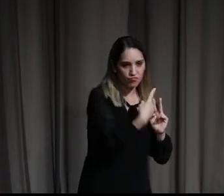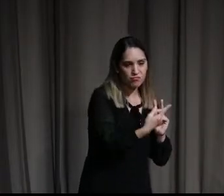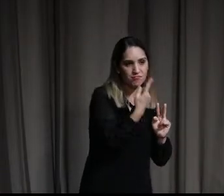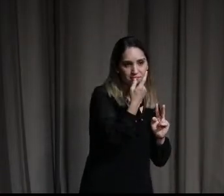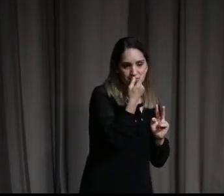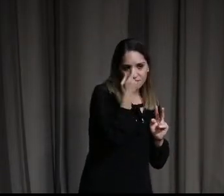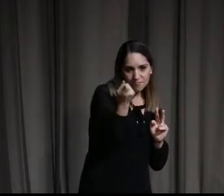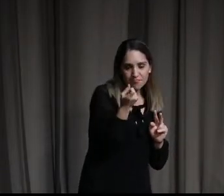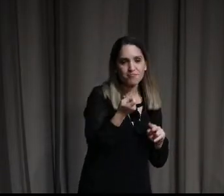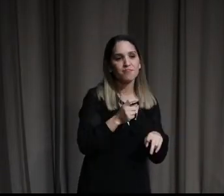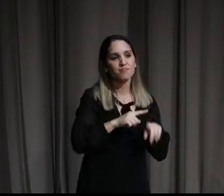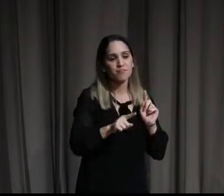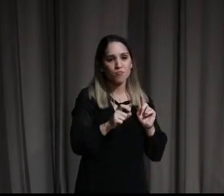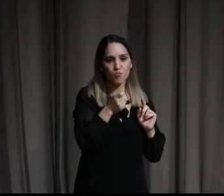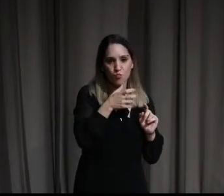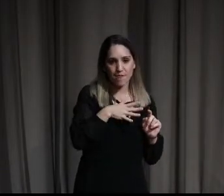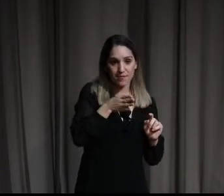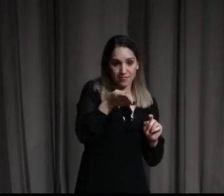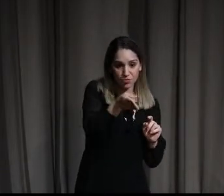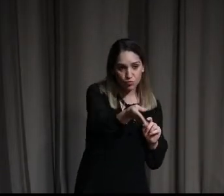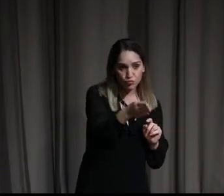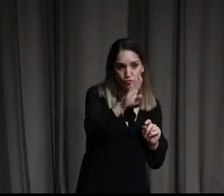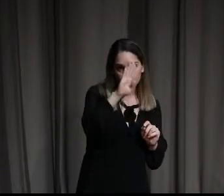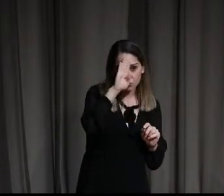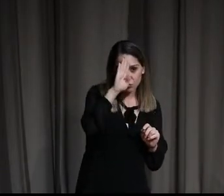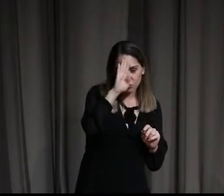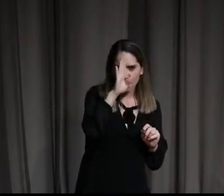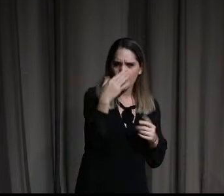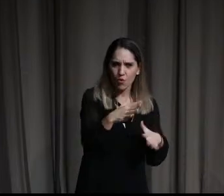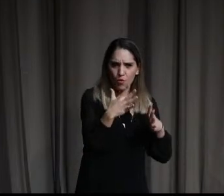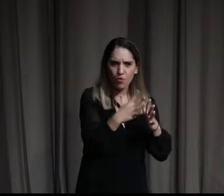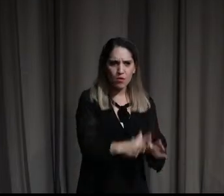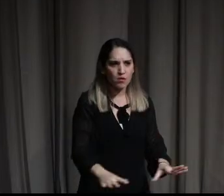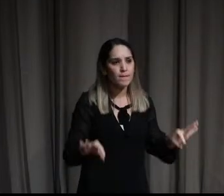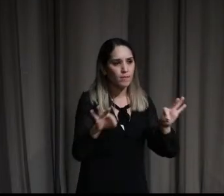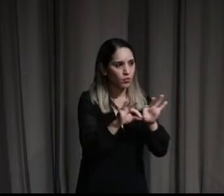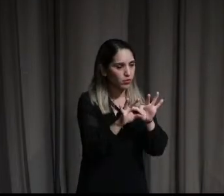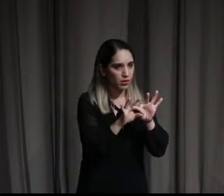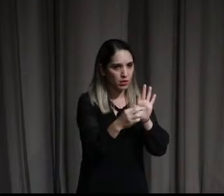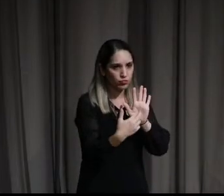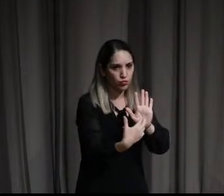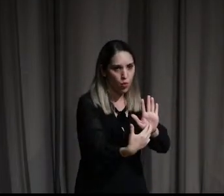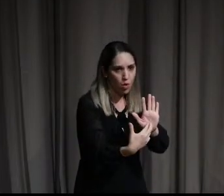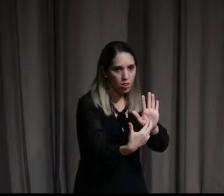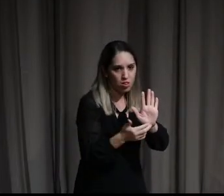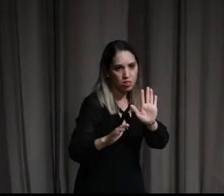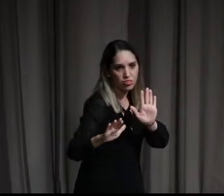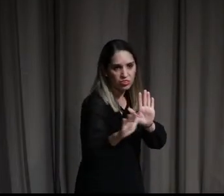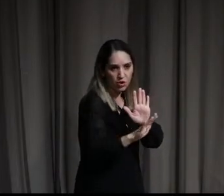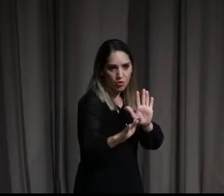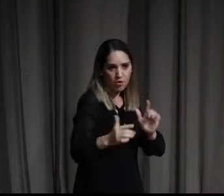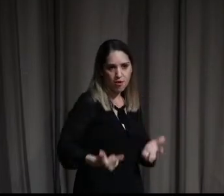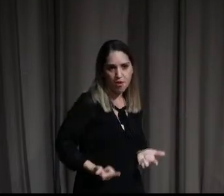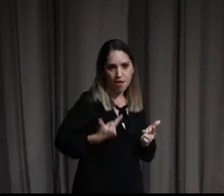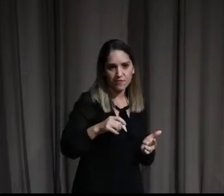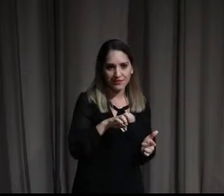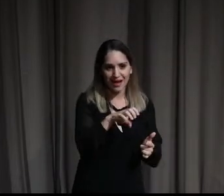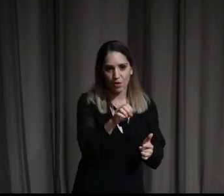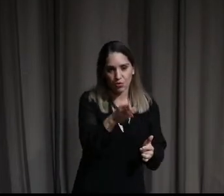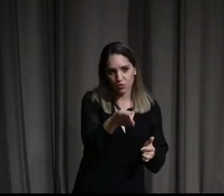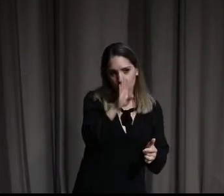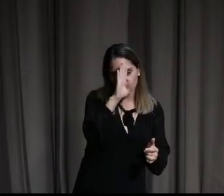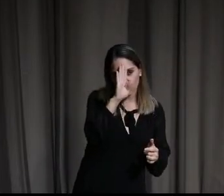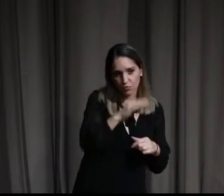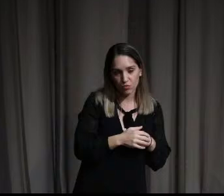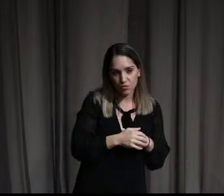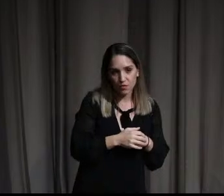for women in Cuba, they played a very important role, not only as the mother and the